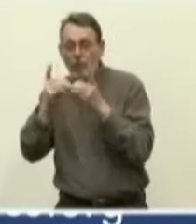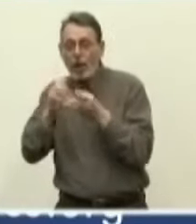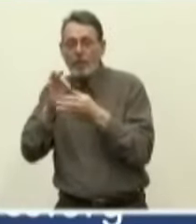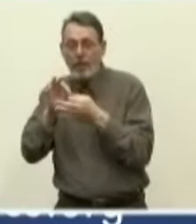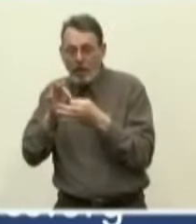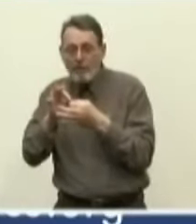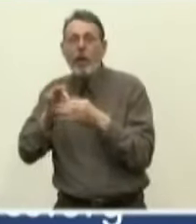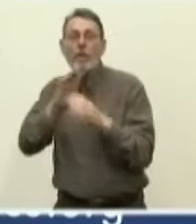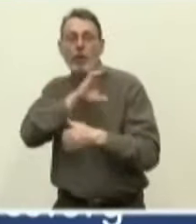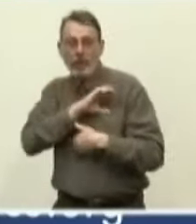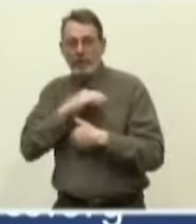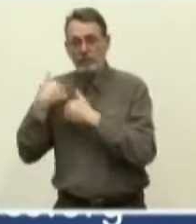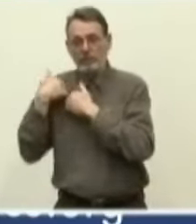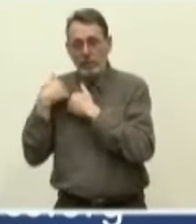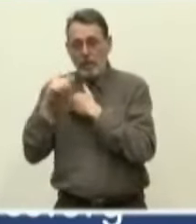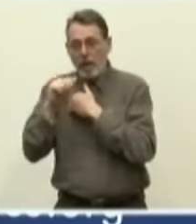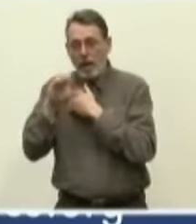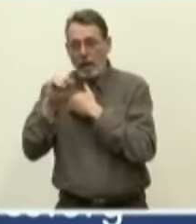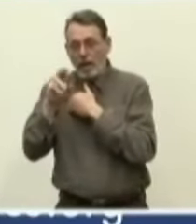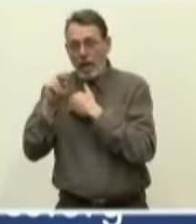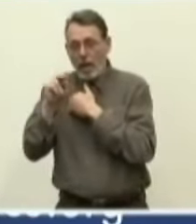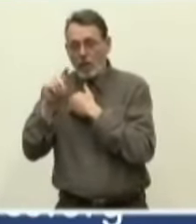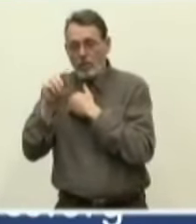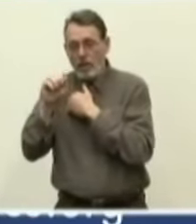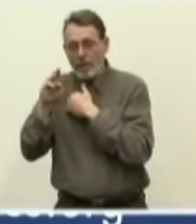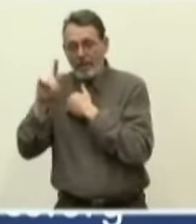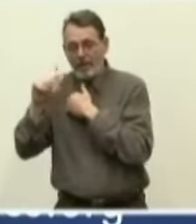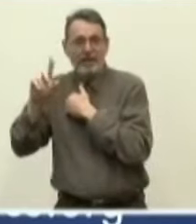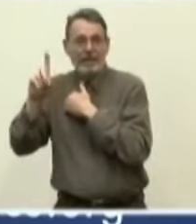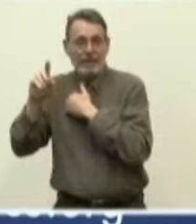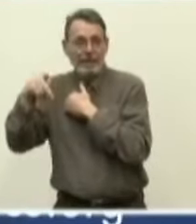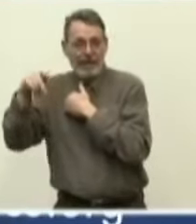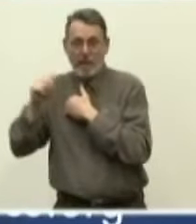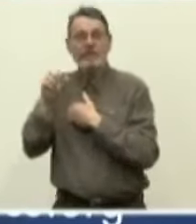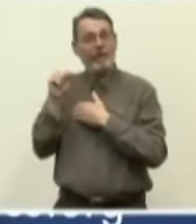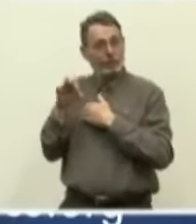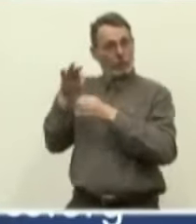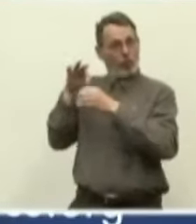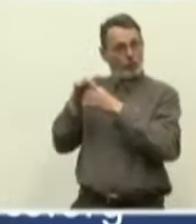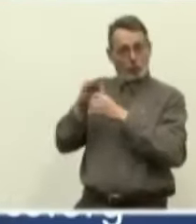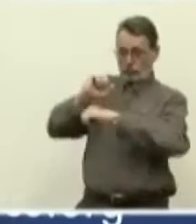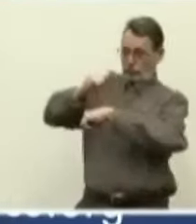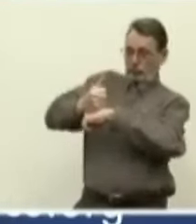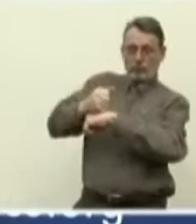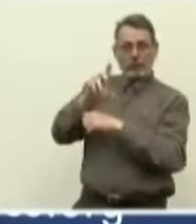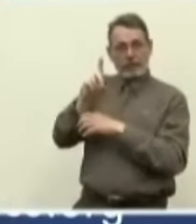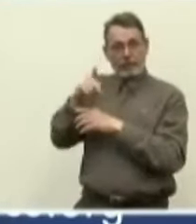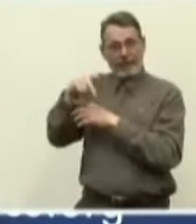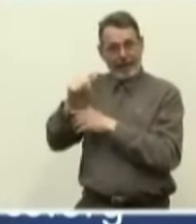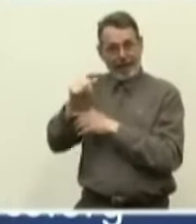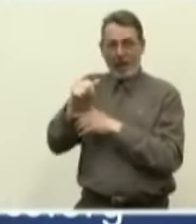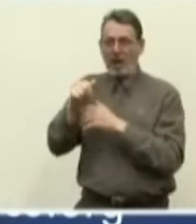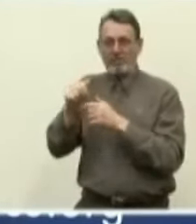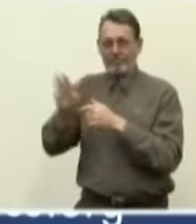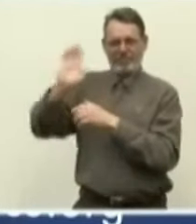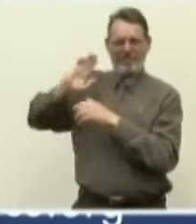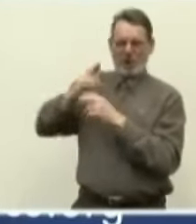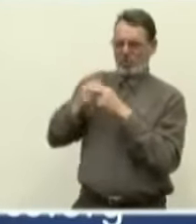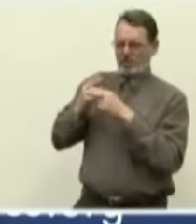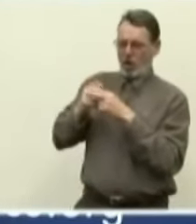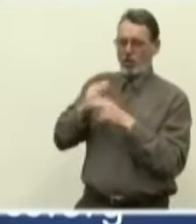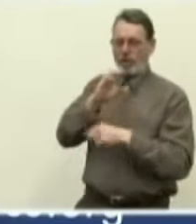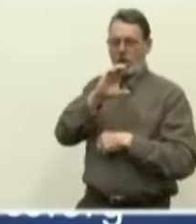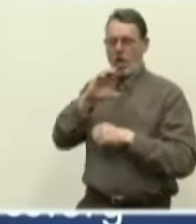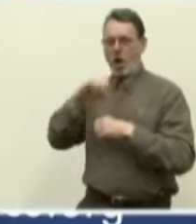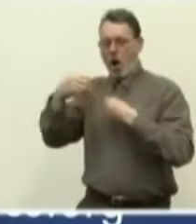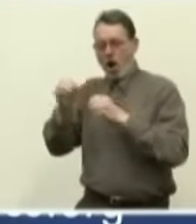DPA. San Francisco voters created DPA as a successor to the Office of Citizen Complaints